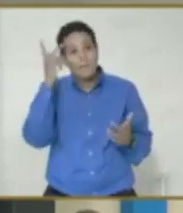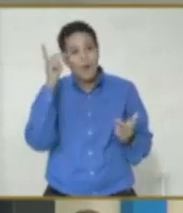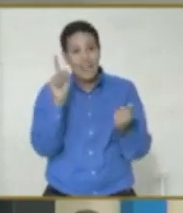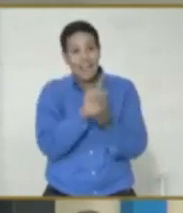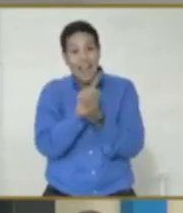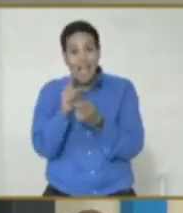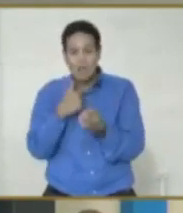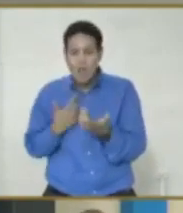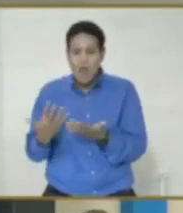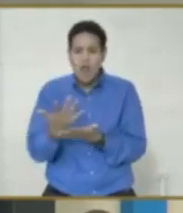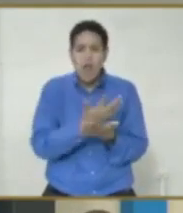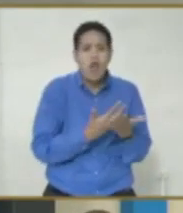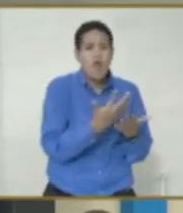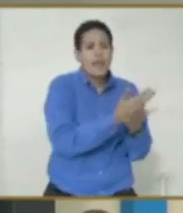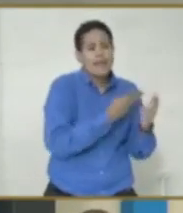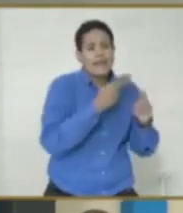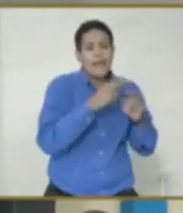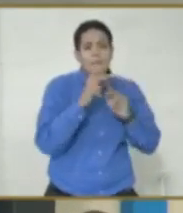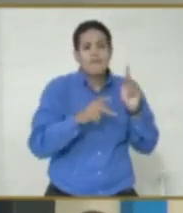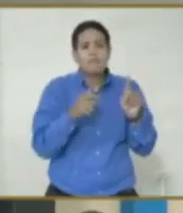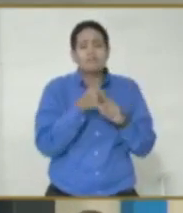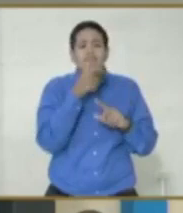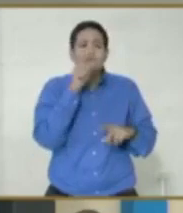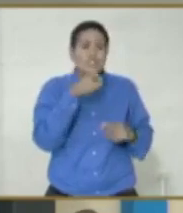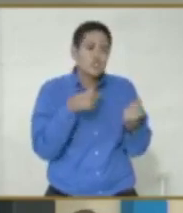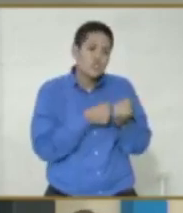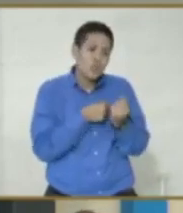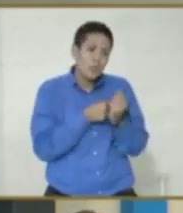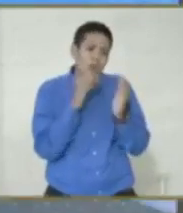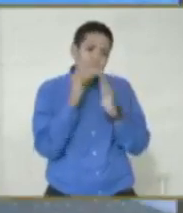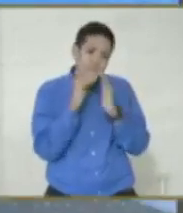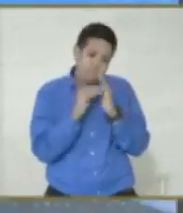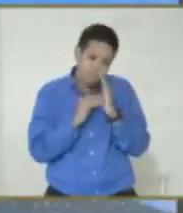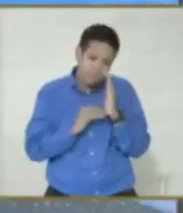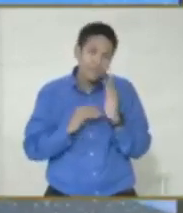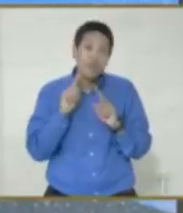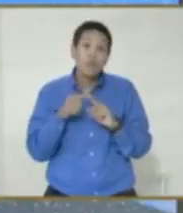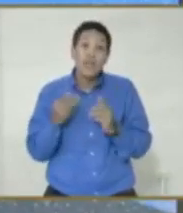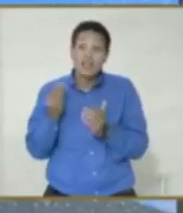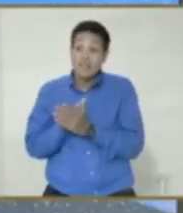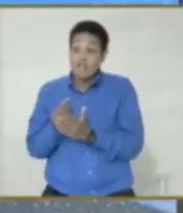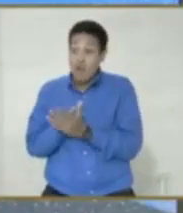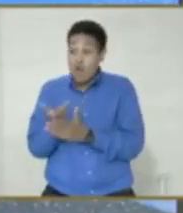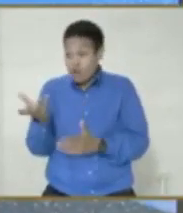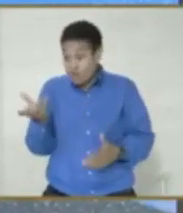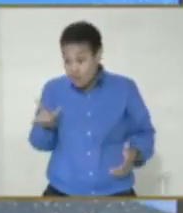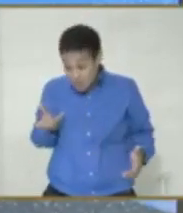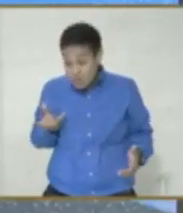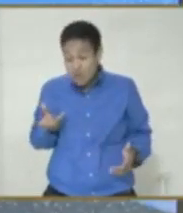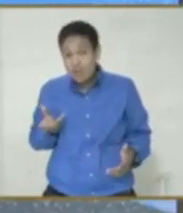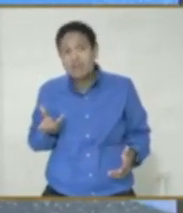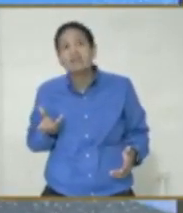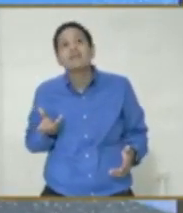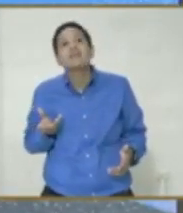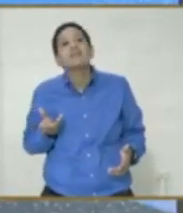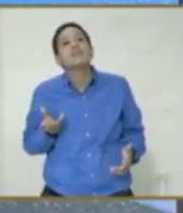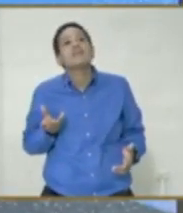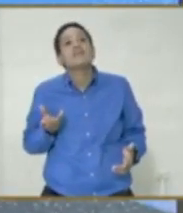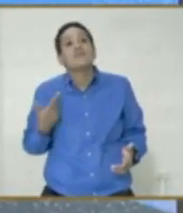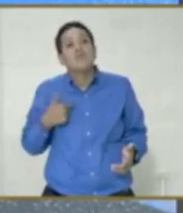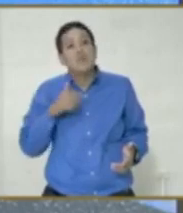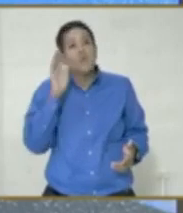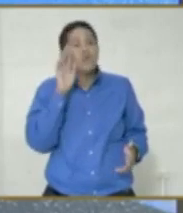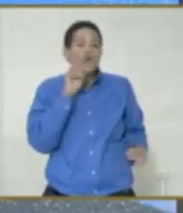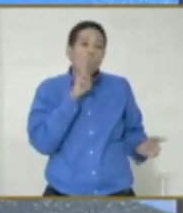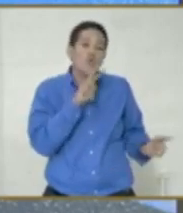the names of individuals who are in need, and then once the funds are sent to the corporation, we will be